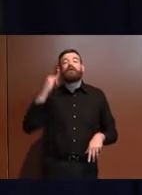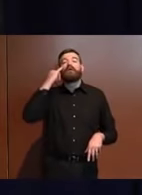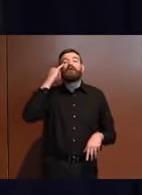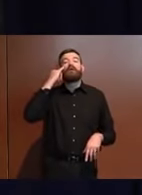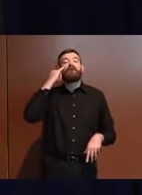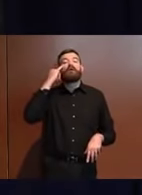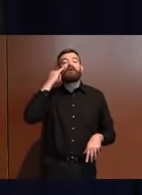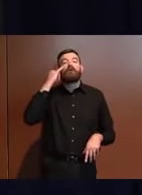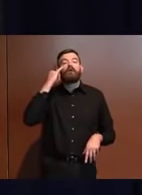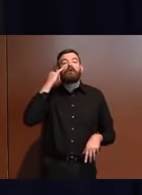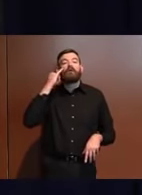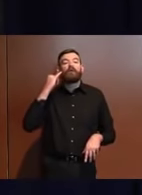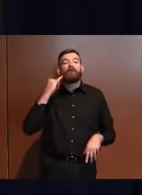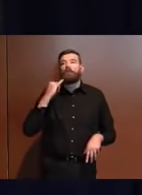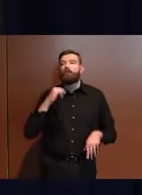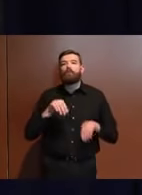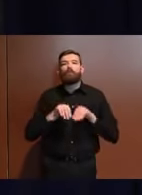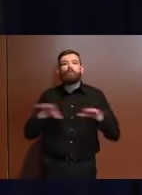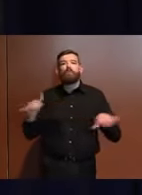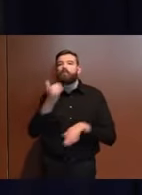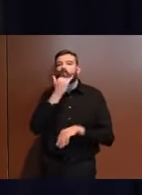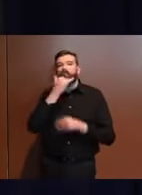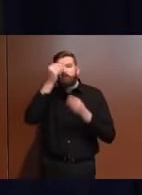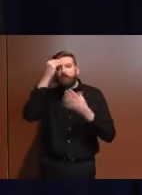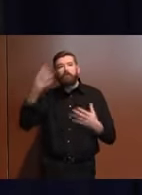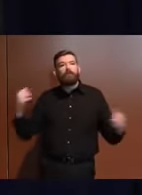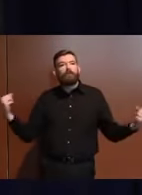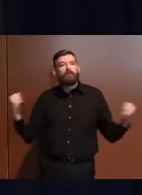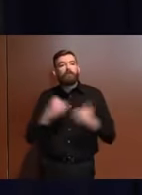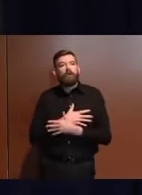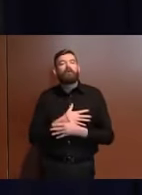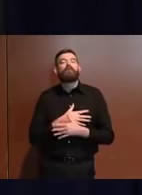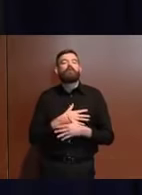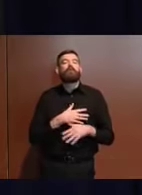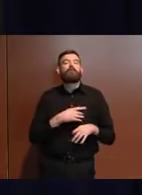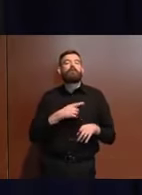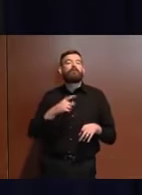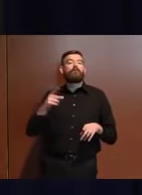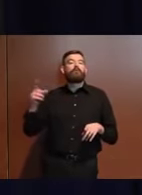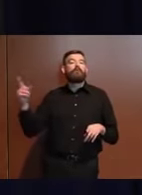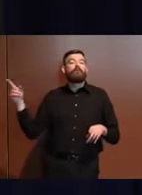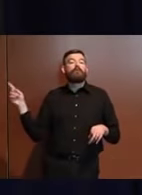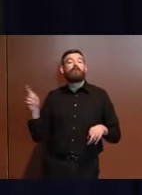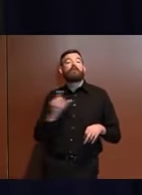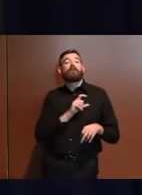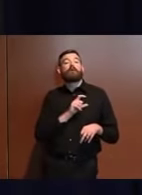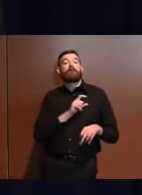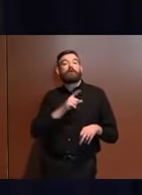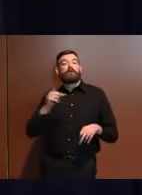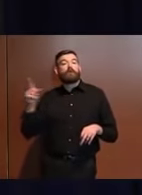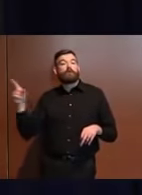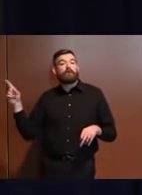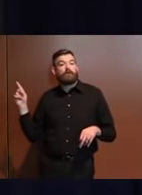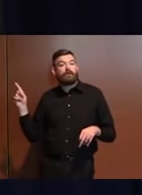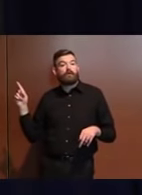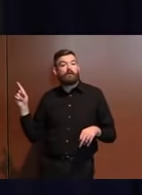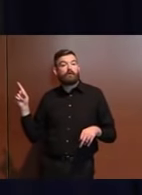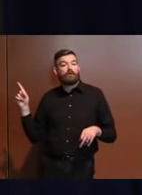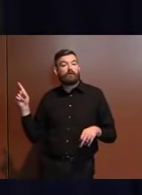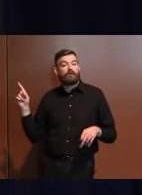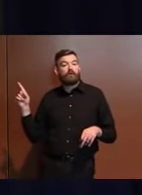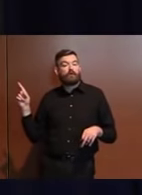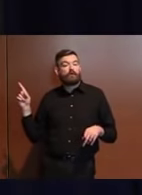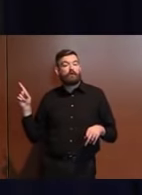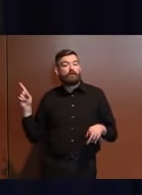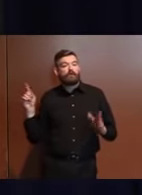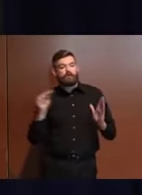the Attorney General put out to law enforcement that kind of gave you that menu in concert with the assistant prosecutor designated to help with